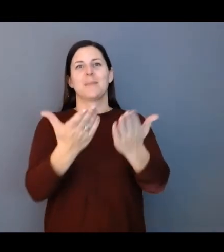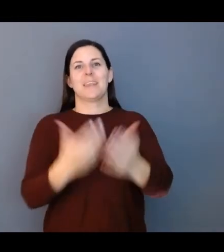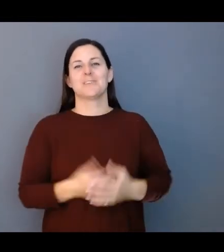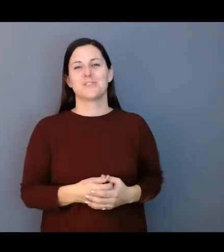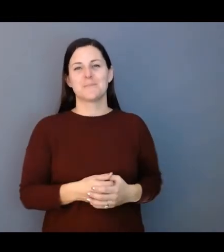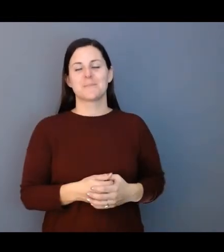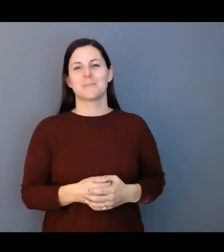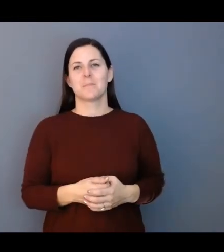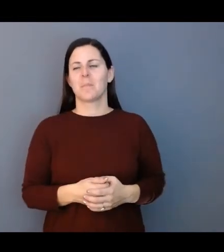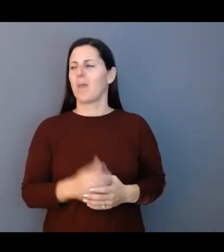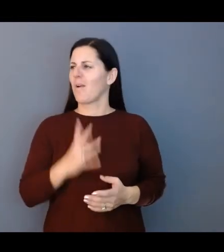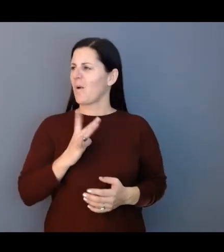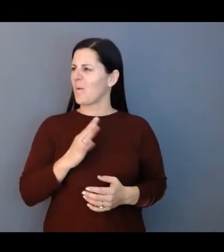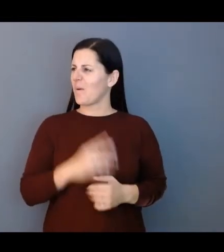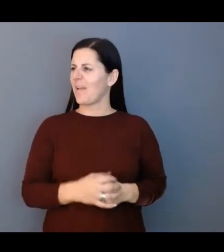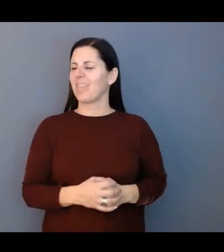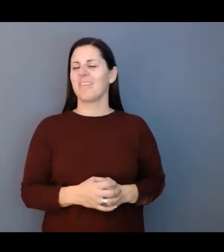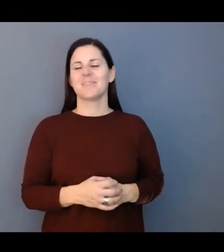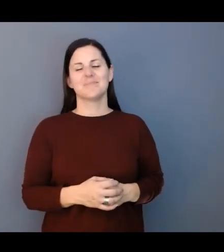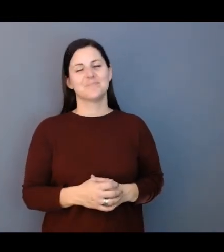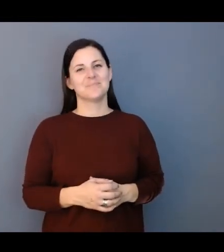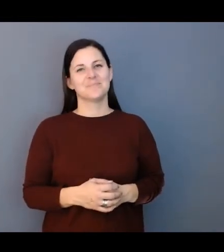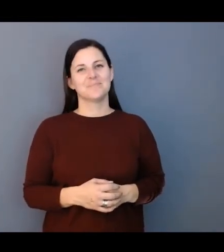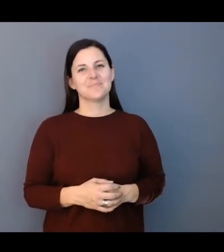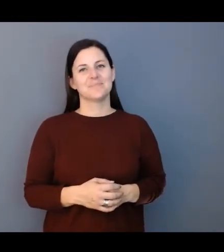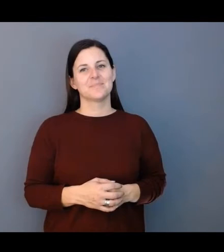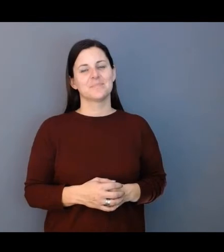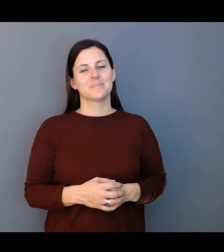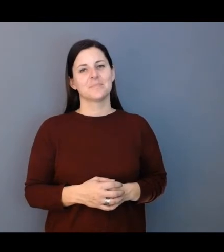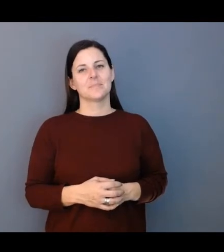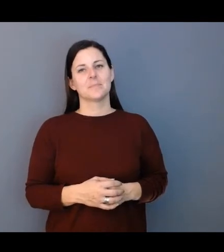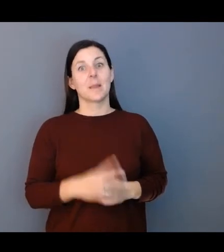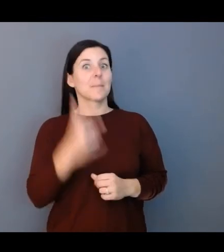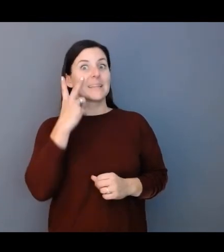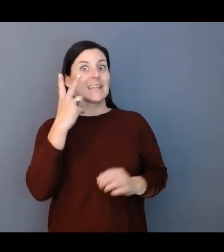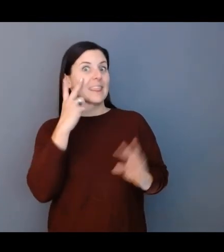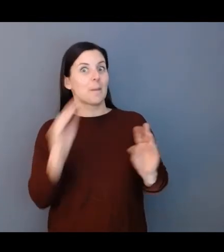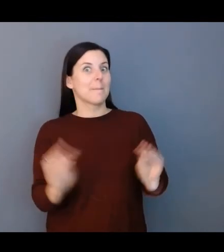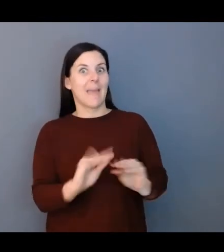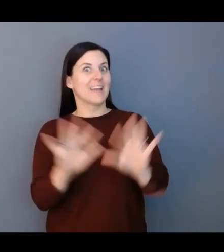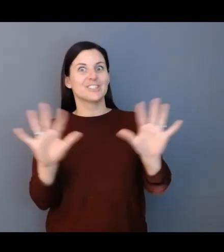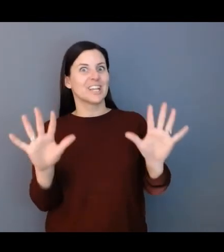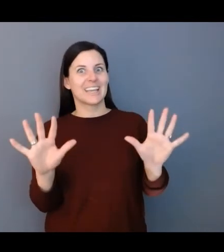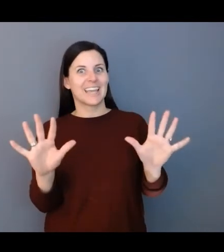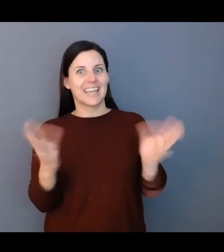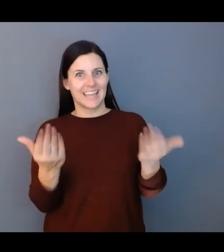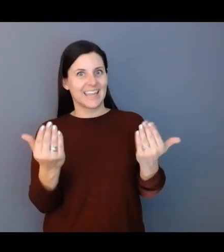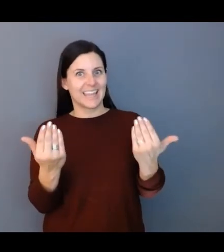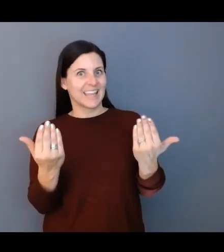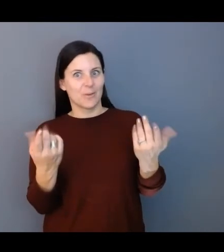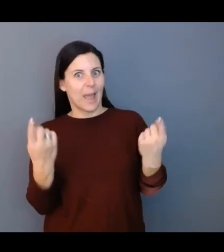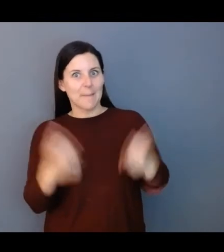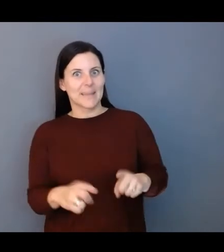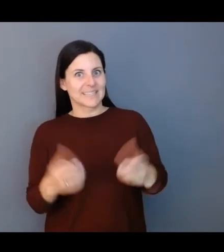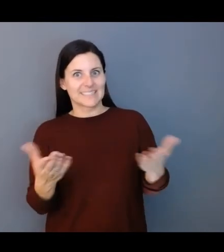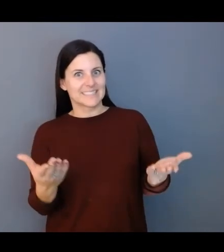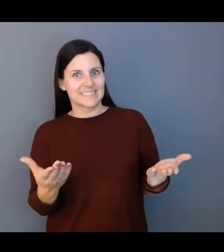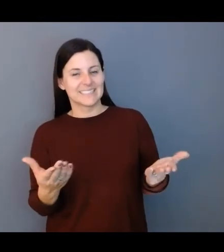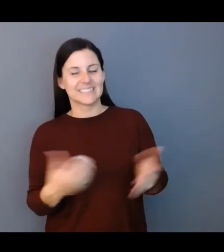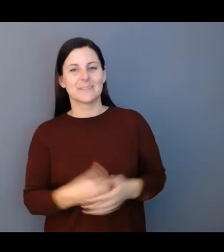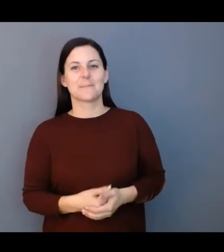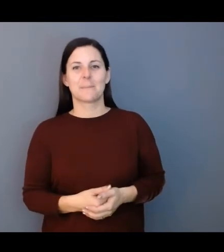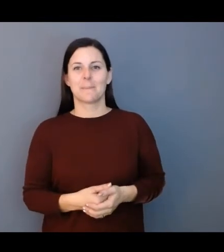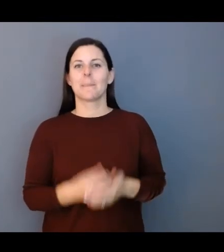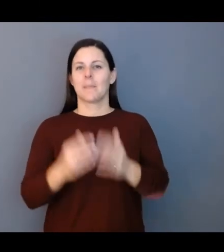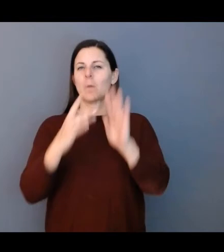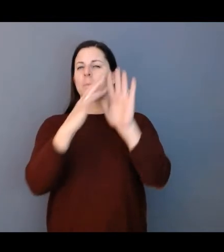you. Okay. Cool. Let's see where the magic happens, where you actually.